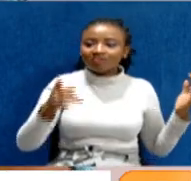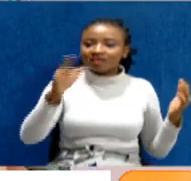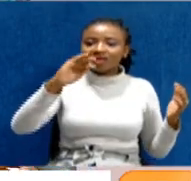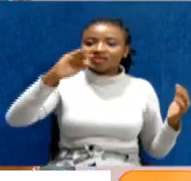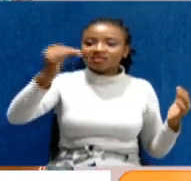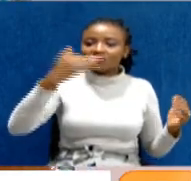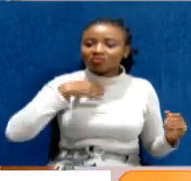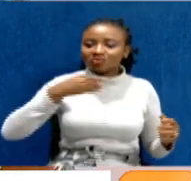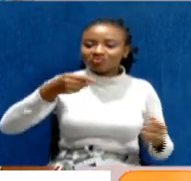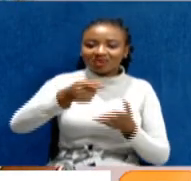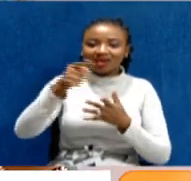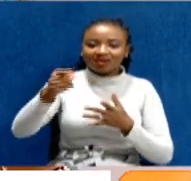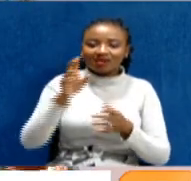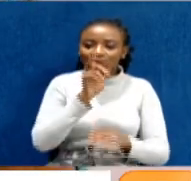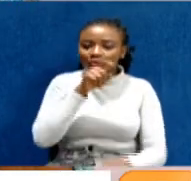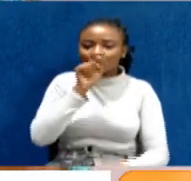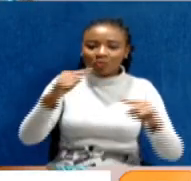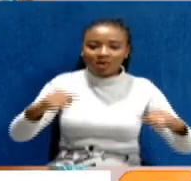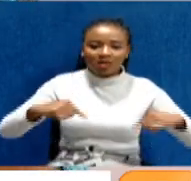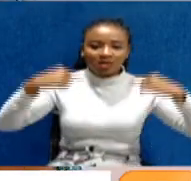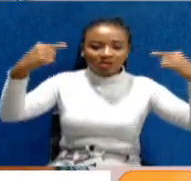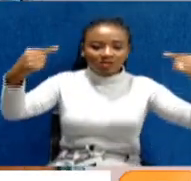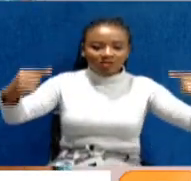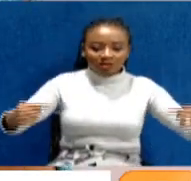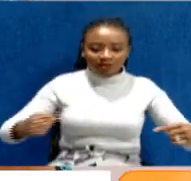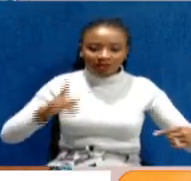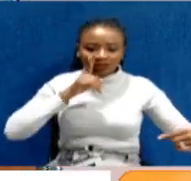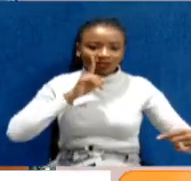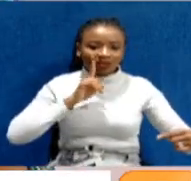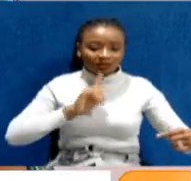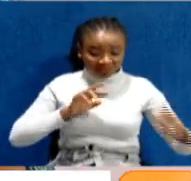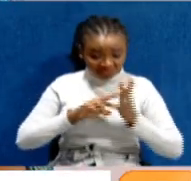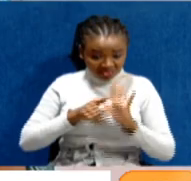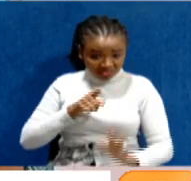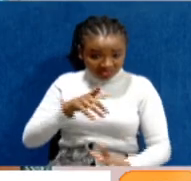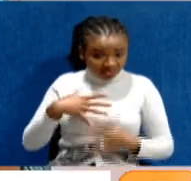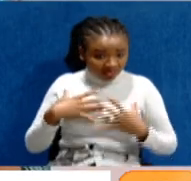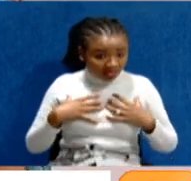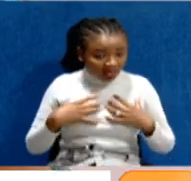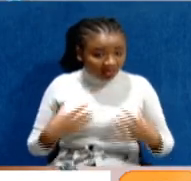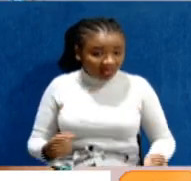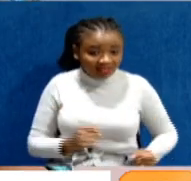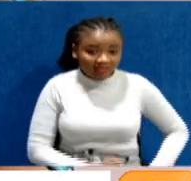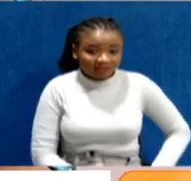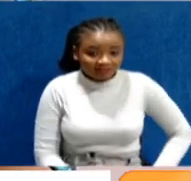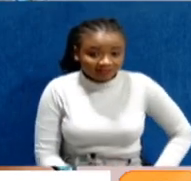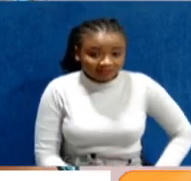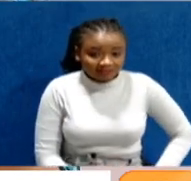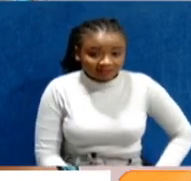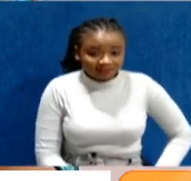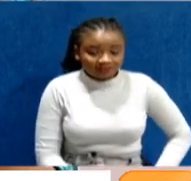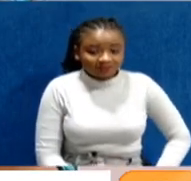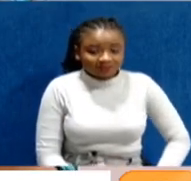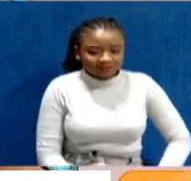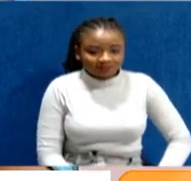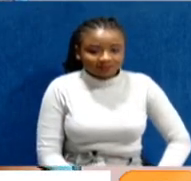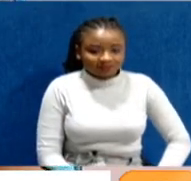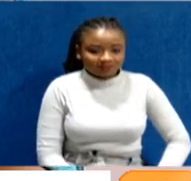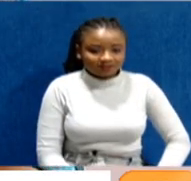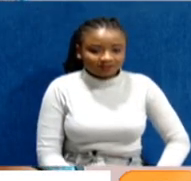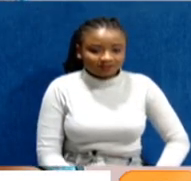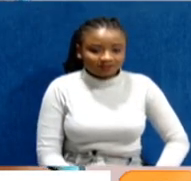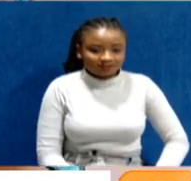chicken. Is it natural? Is this something, is it organic? Is this something that your cell will take? Yeah. You know, we are